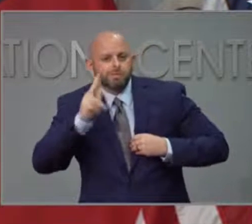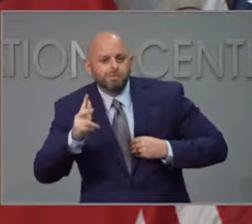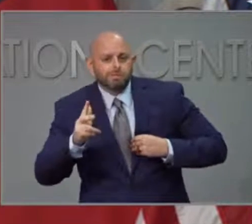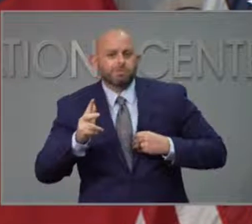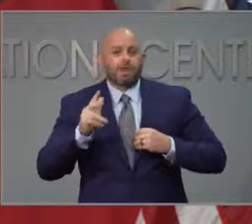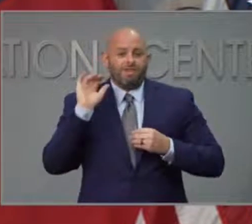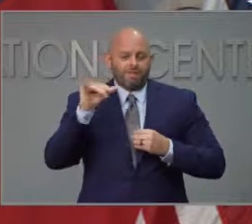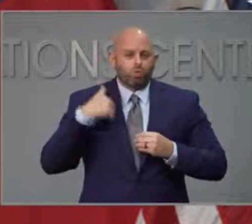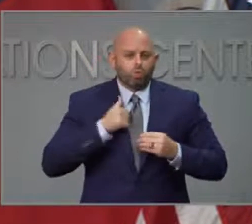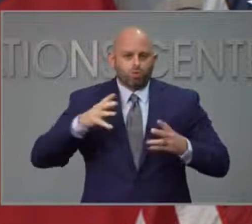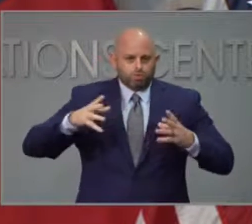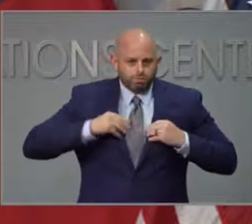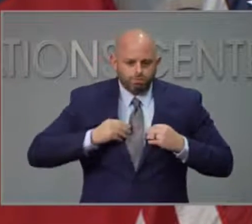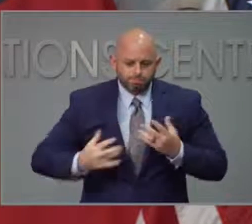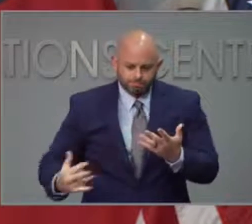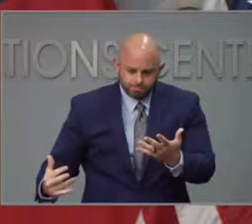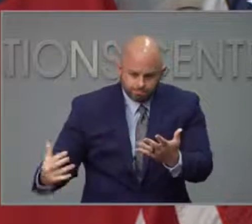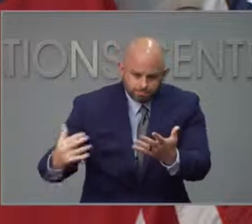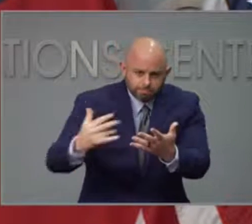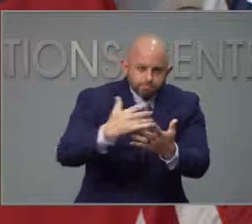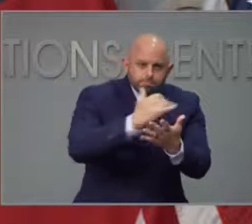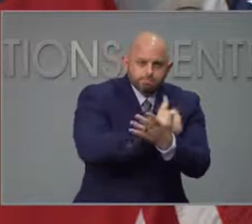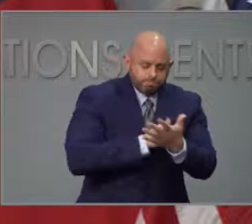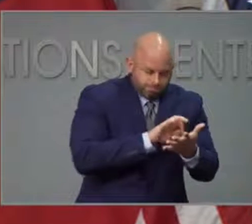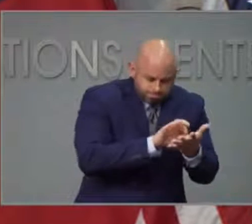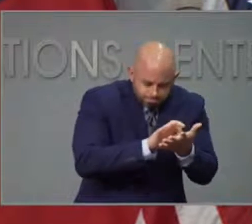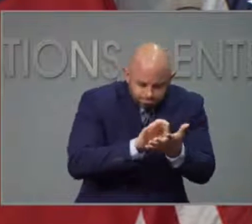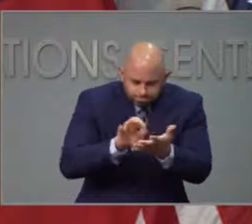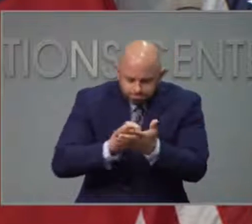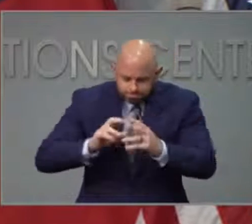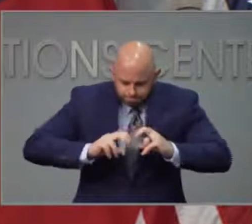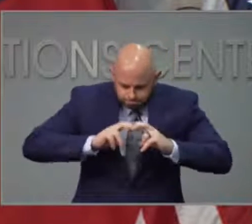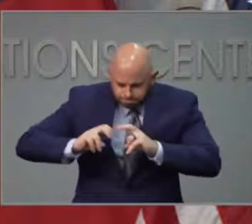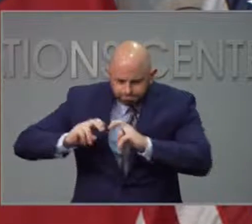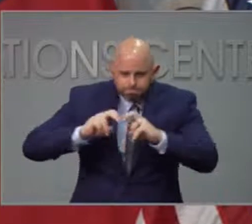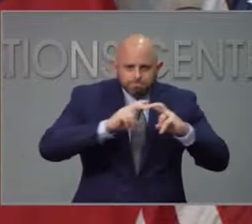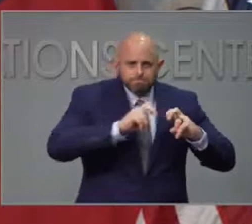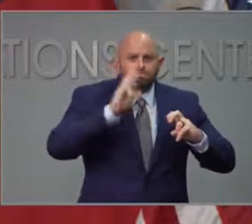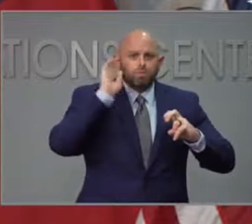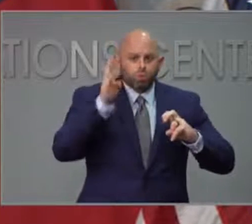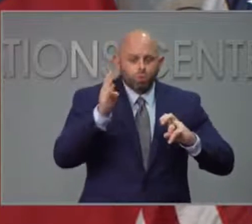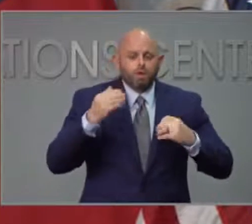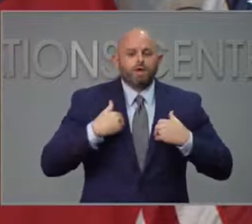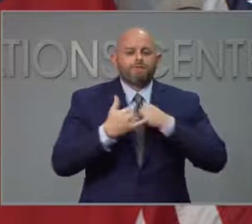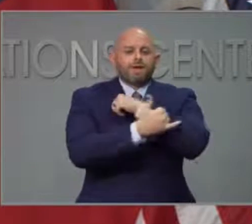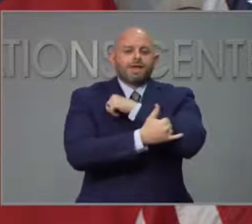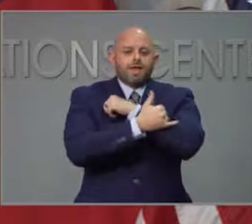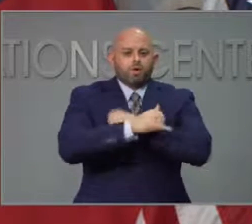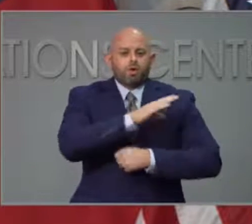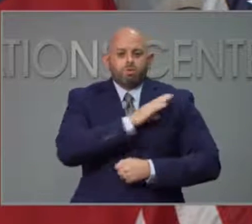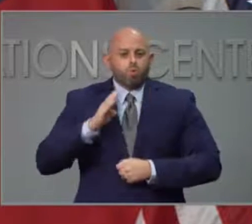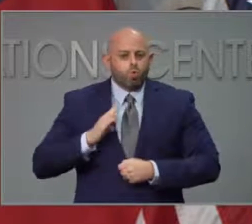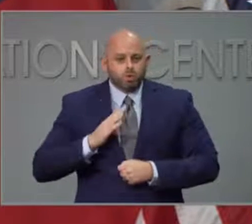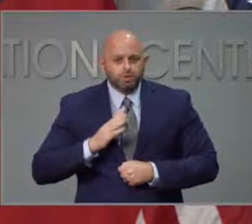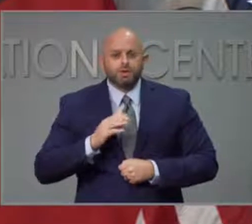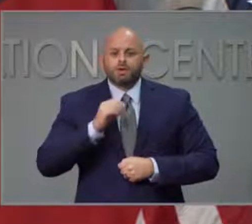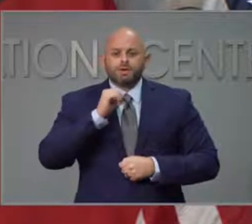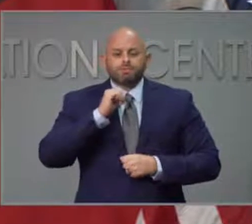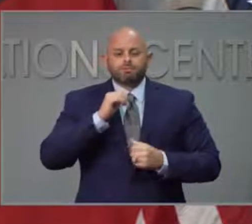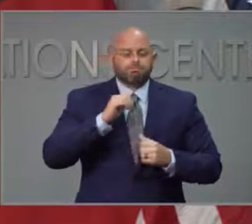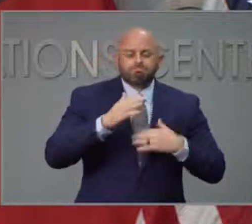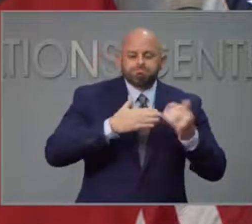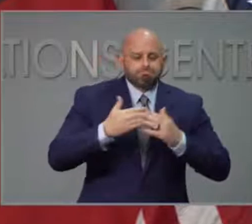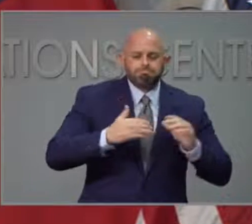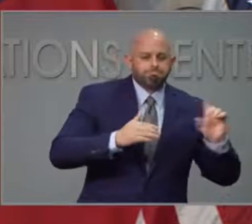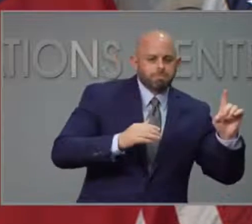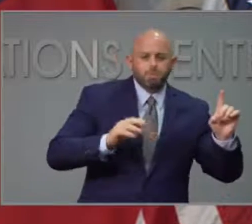those additional ballots. They will meet as county boards, which are made up of 5-member bipartisan boards from